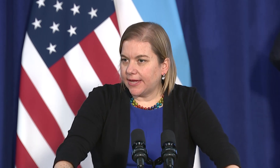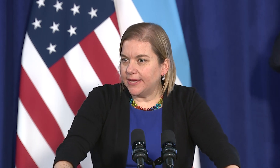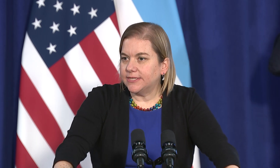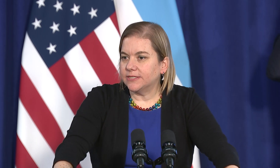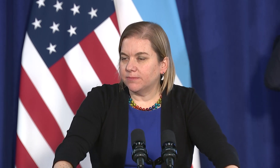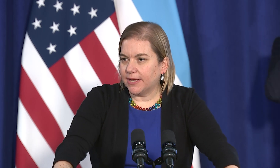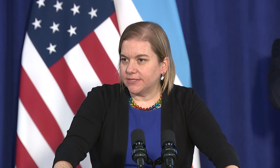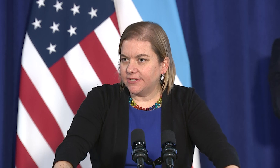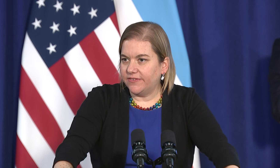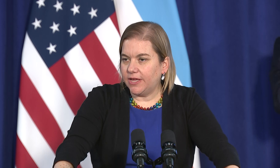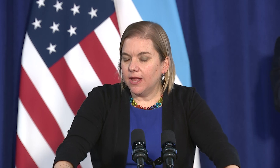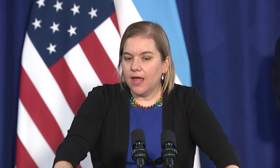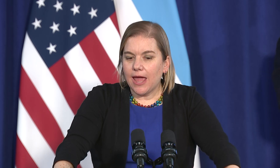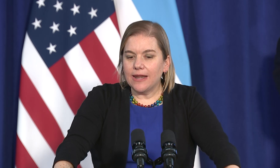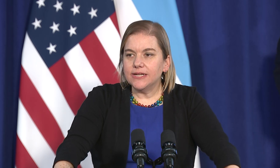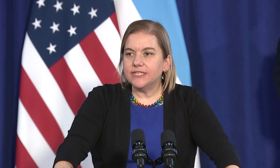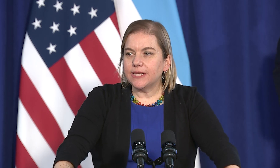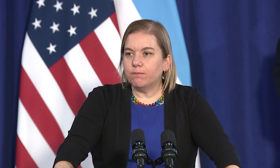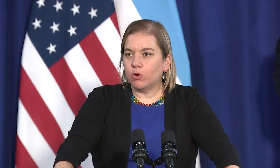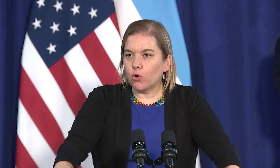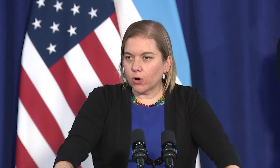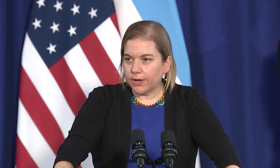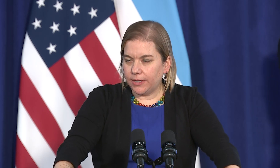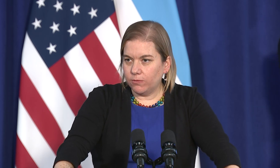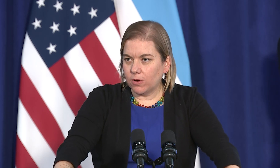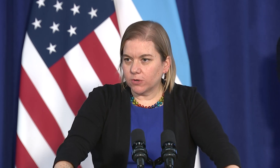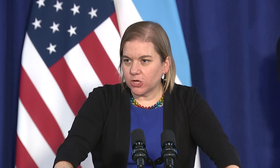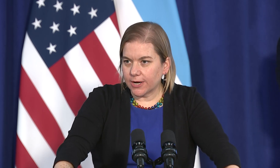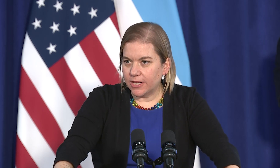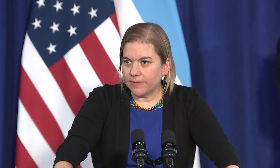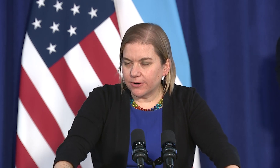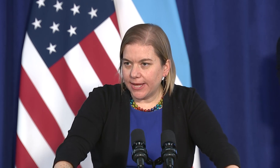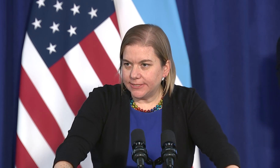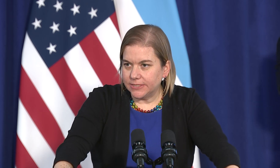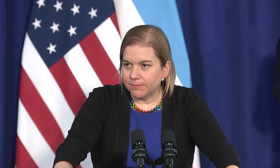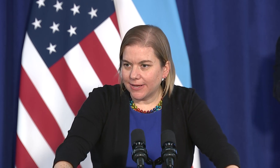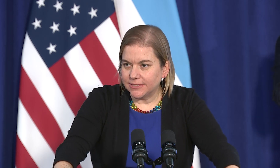things like cases and positivity. And it is important when we're